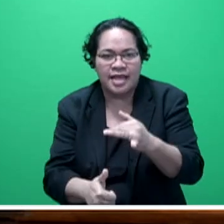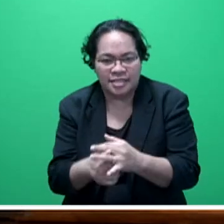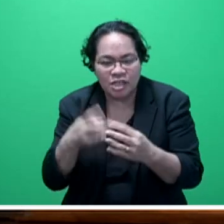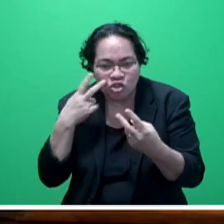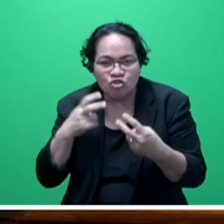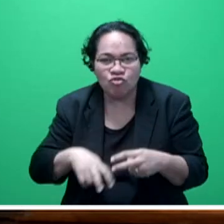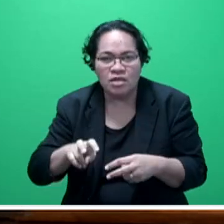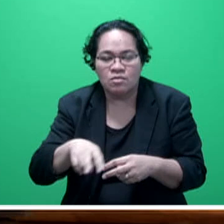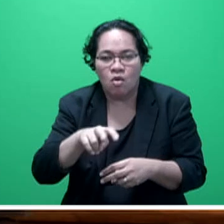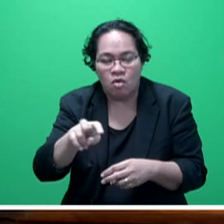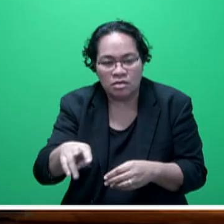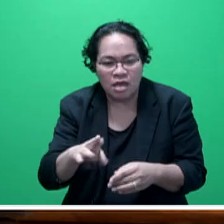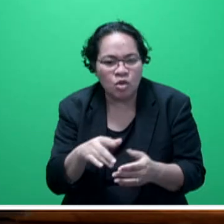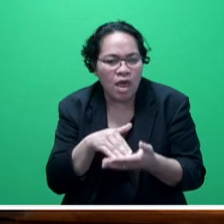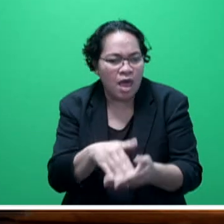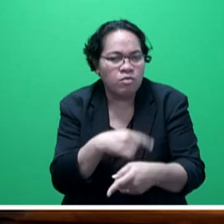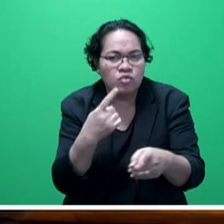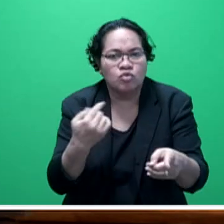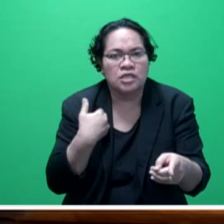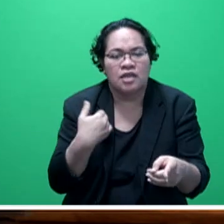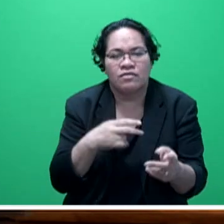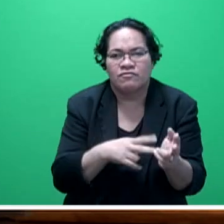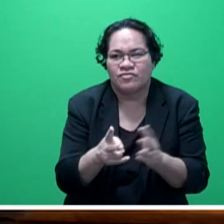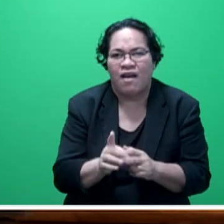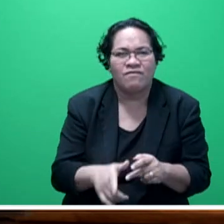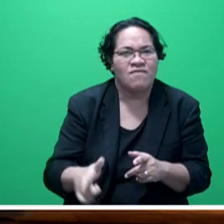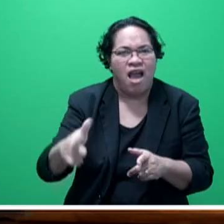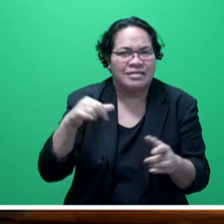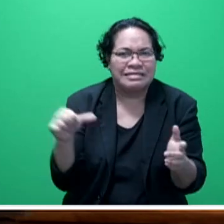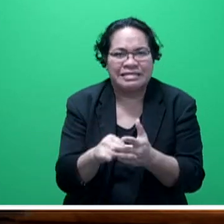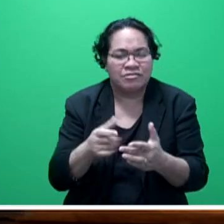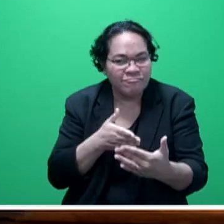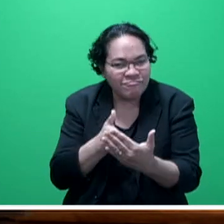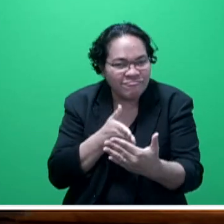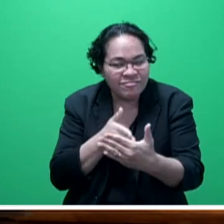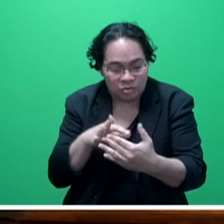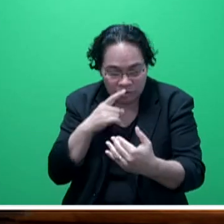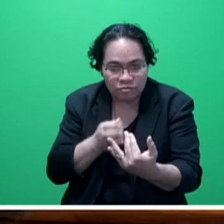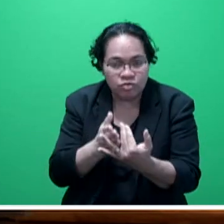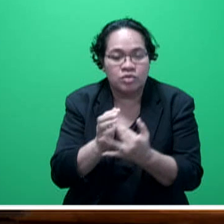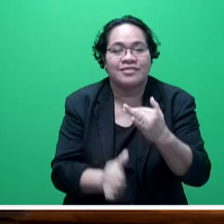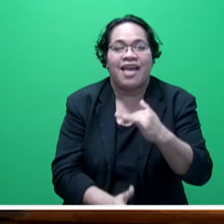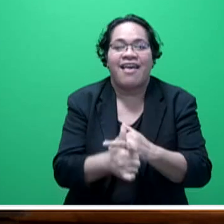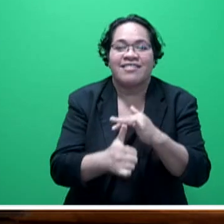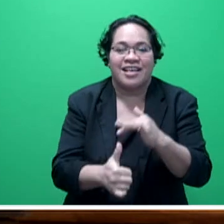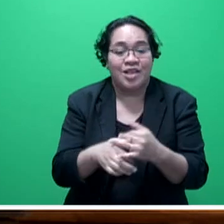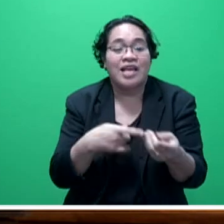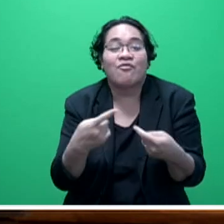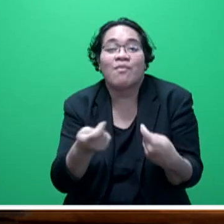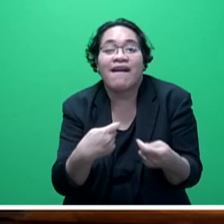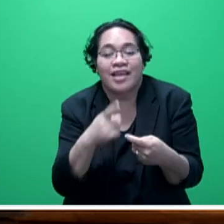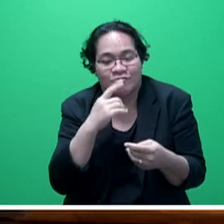these remote rural communities, but has also made access to markets easier for farmers in